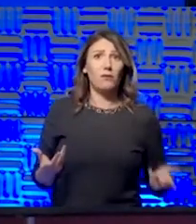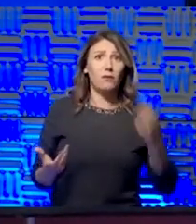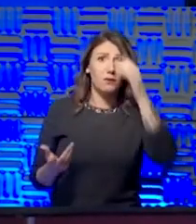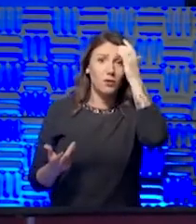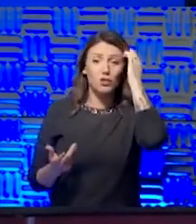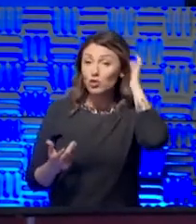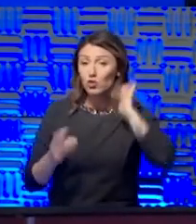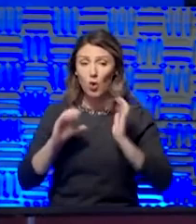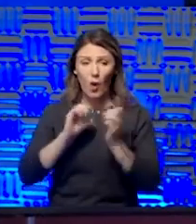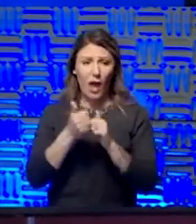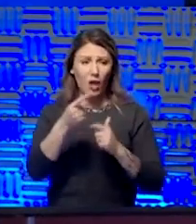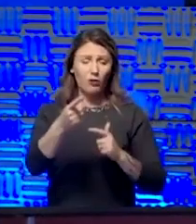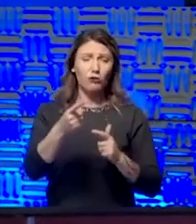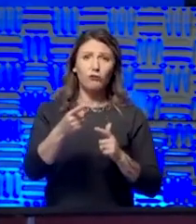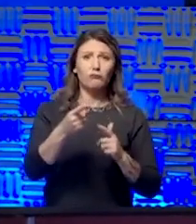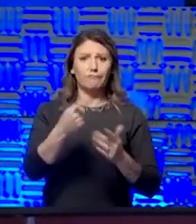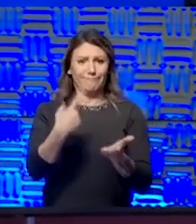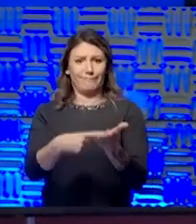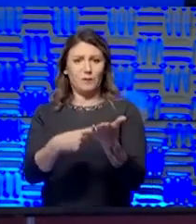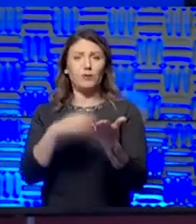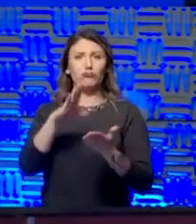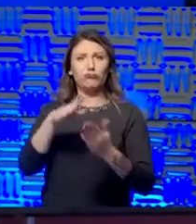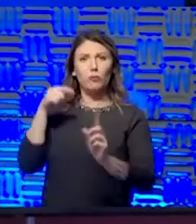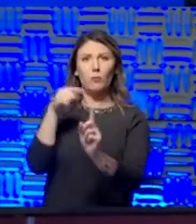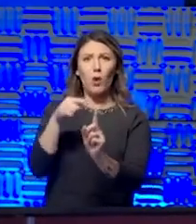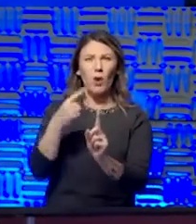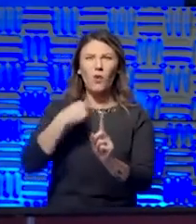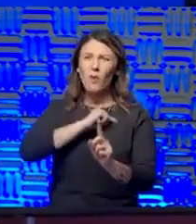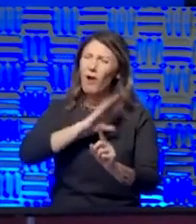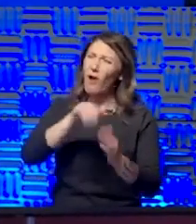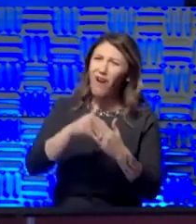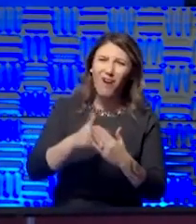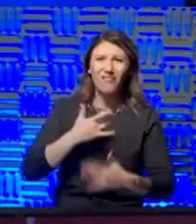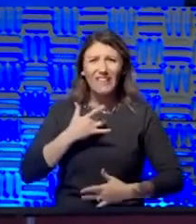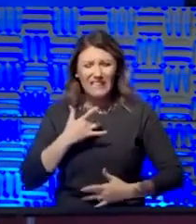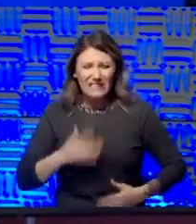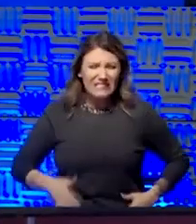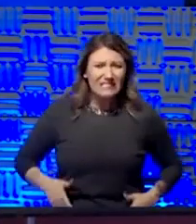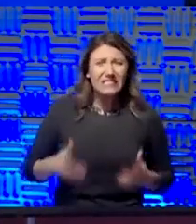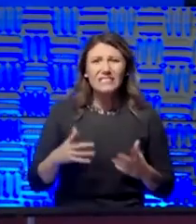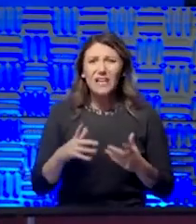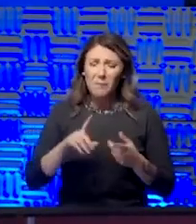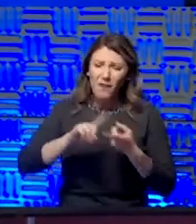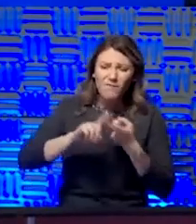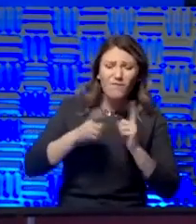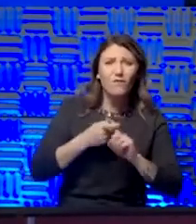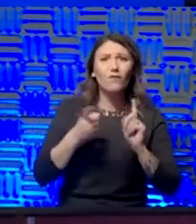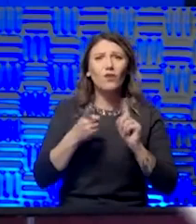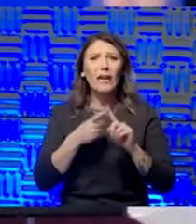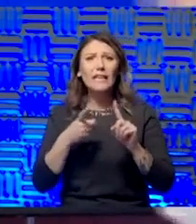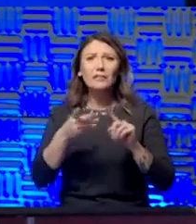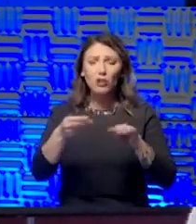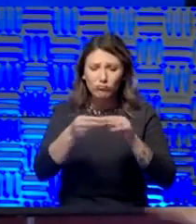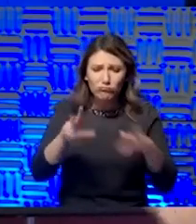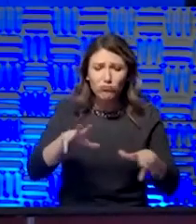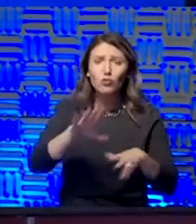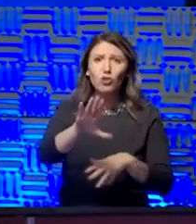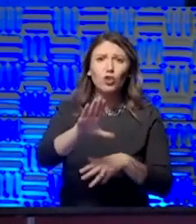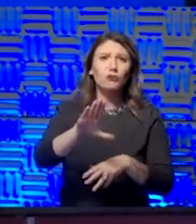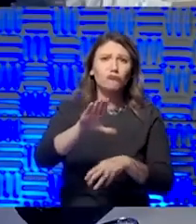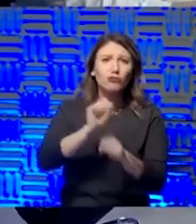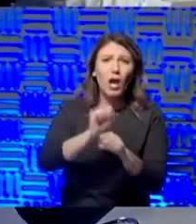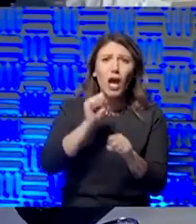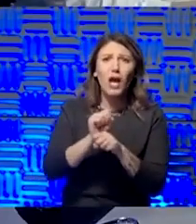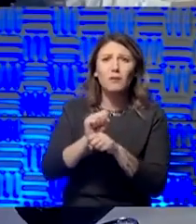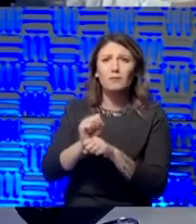how do you make your case? Well, we all feel it, right? I have friends who are losing jobs. I mean, we're blessed. Dan and I are blessed to be